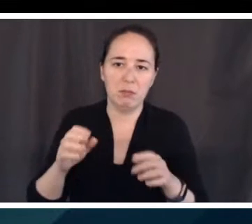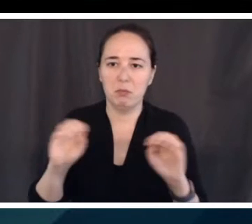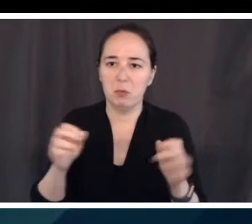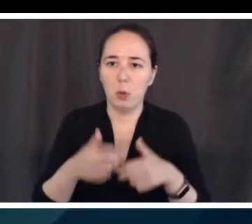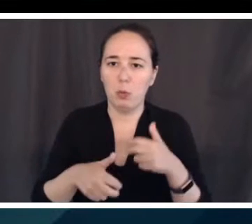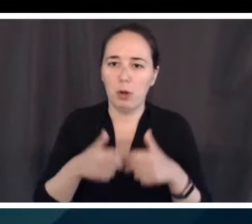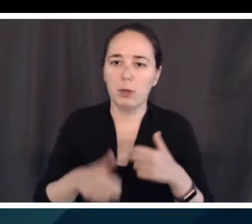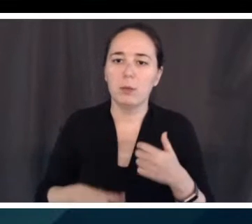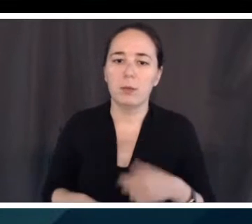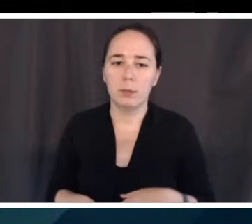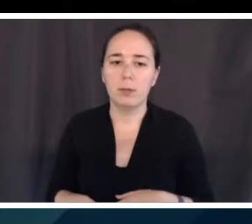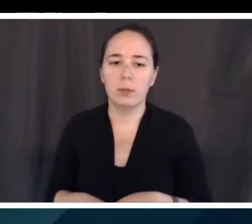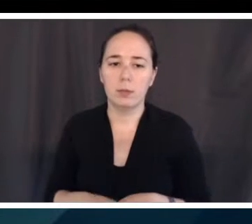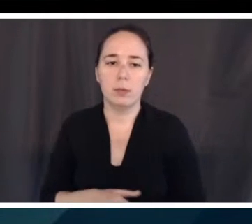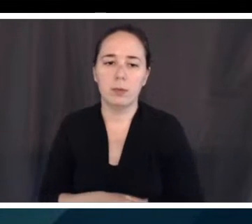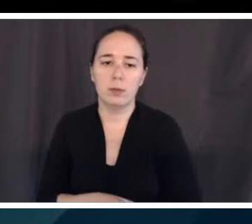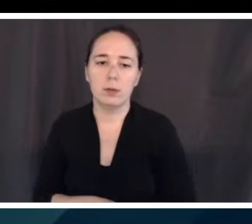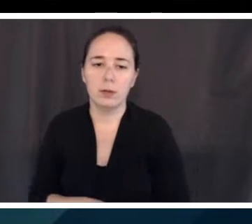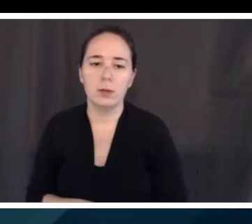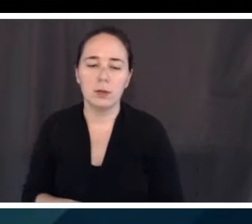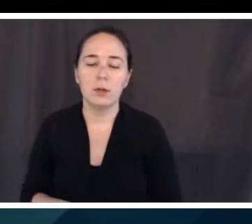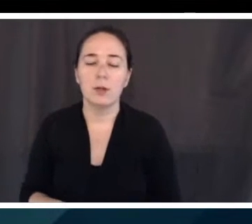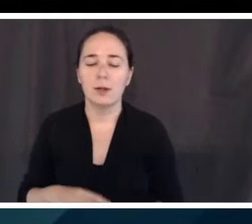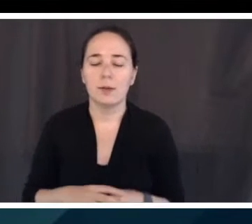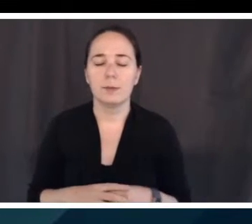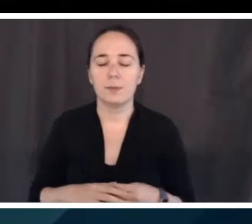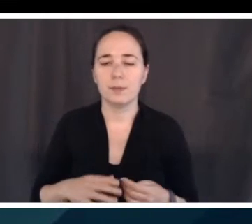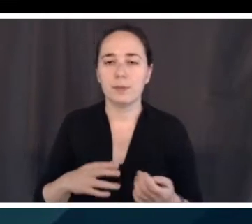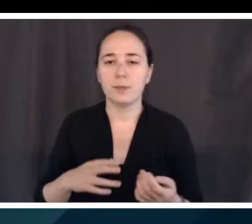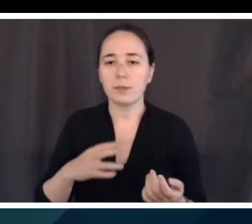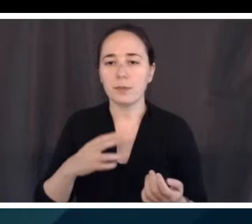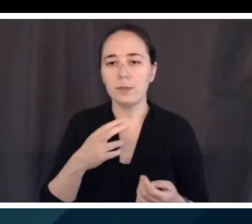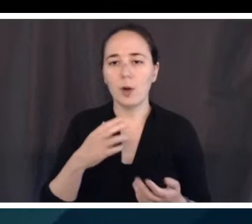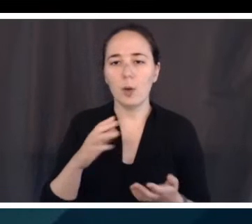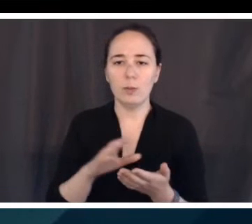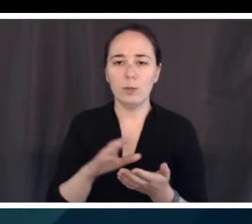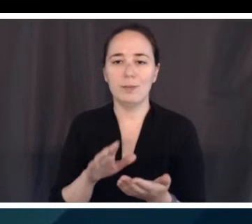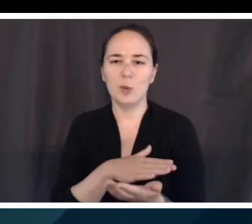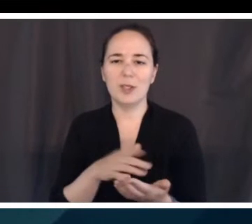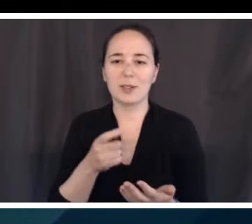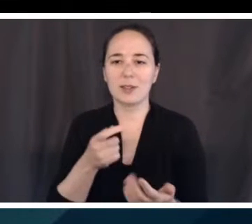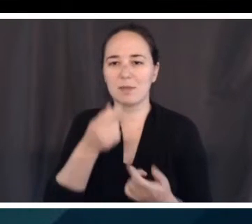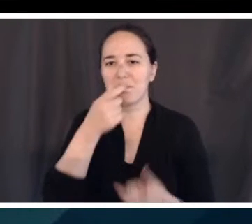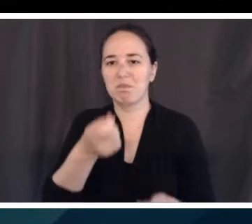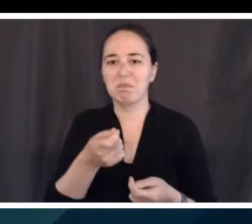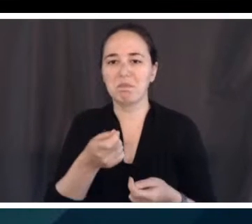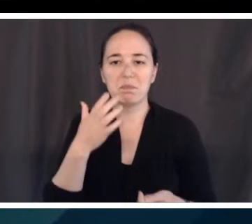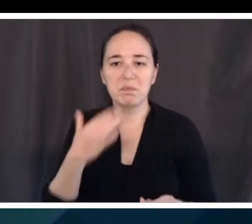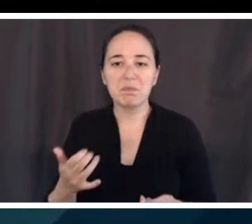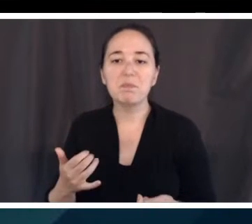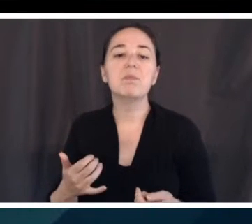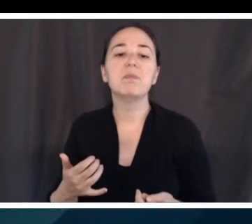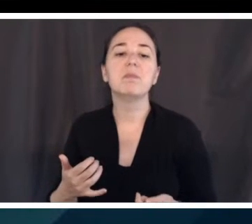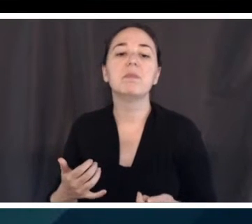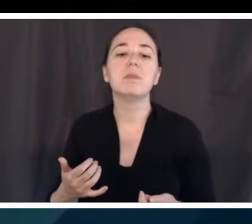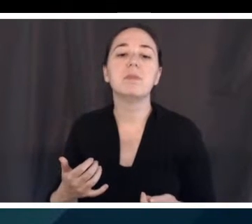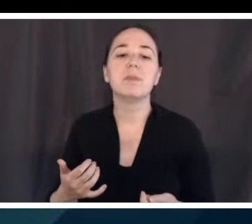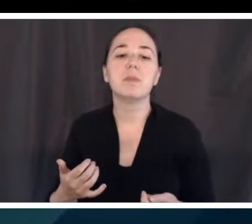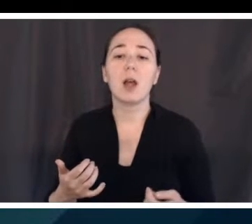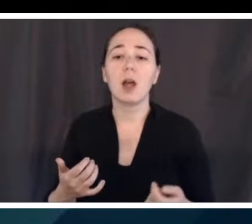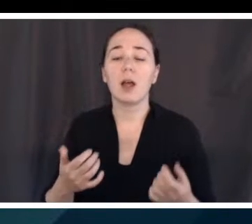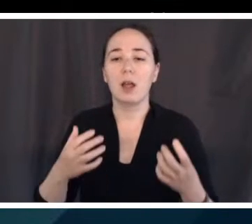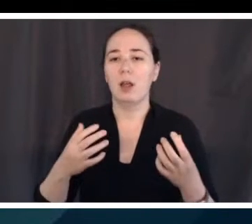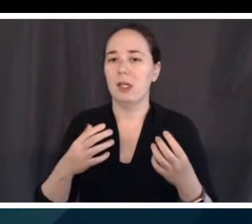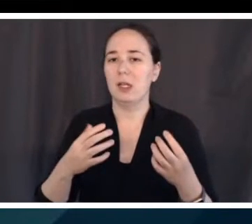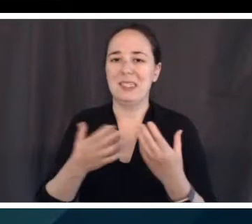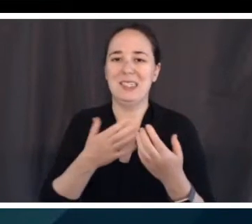the music is funny. One of the things that's amazing about music is that it's very predictable. There's